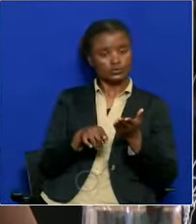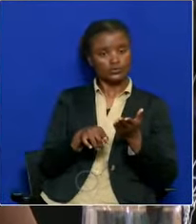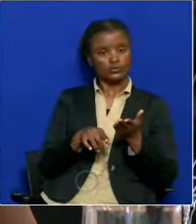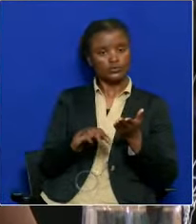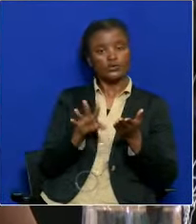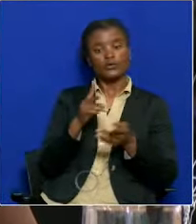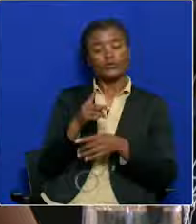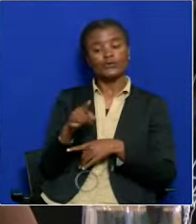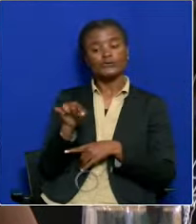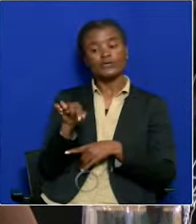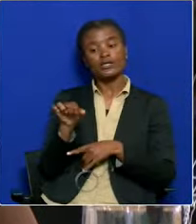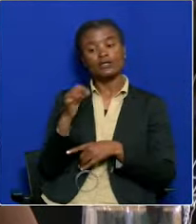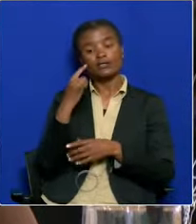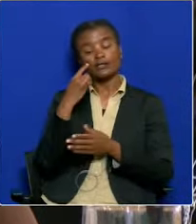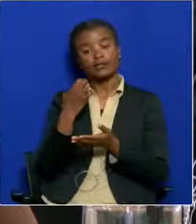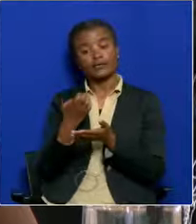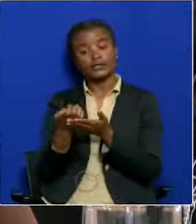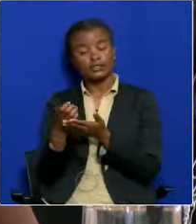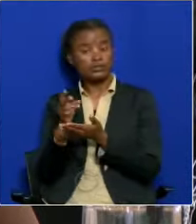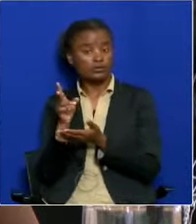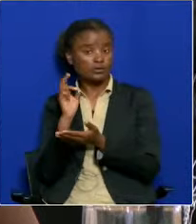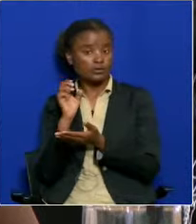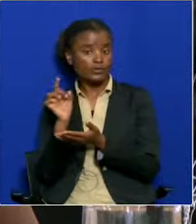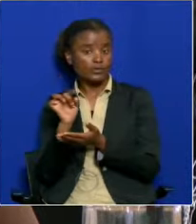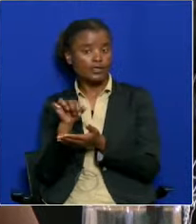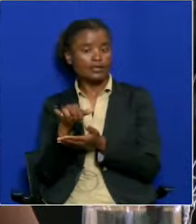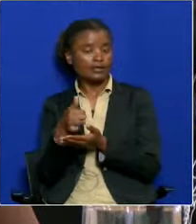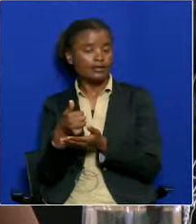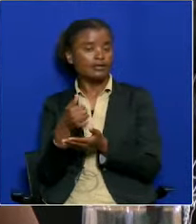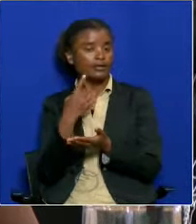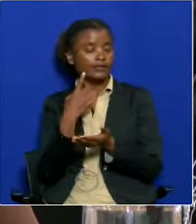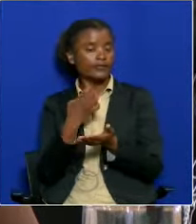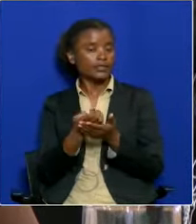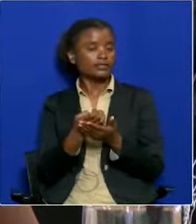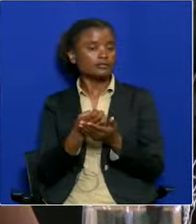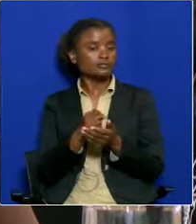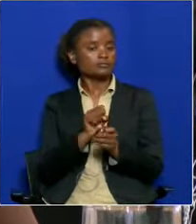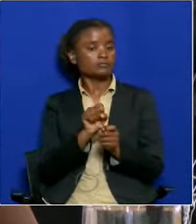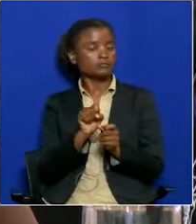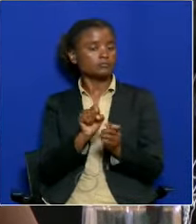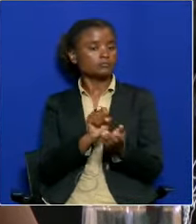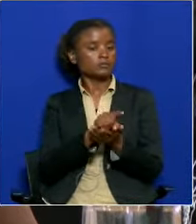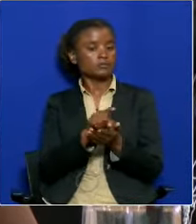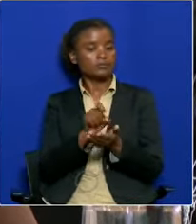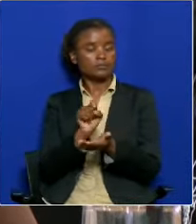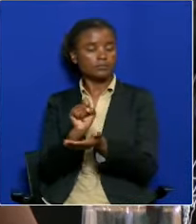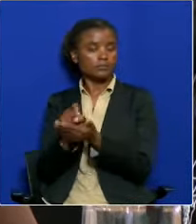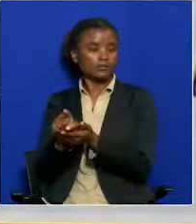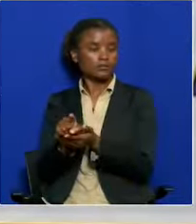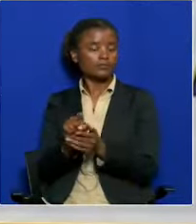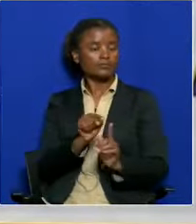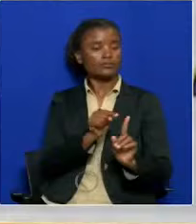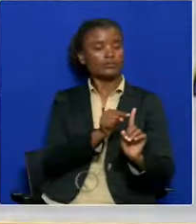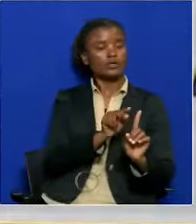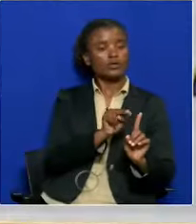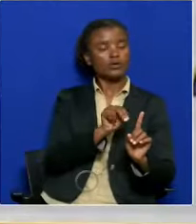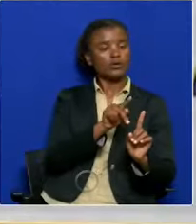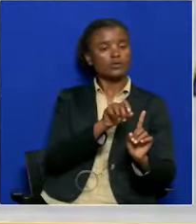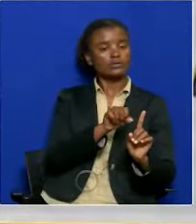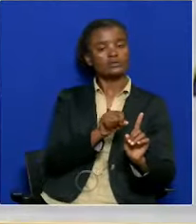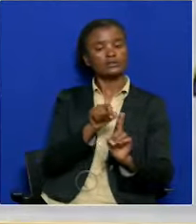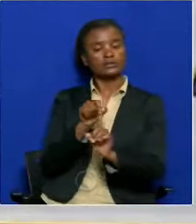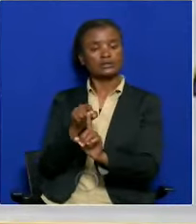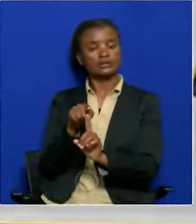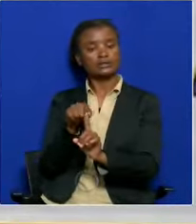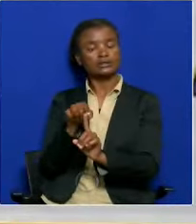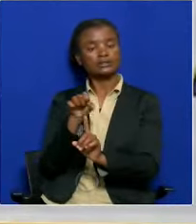articles are then also circulating between Sergeant Nkosi and General Shibiri. I send. And